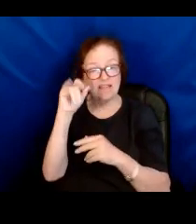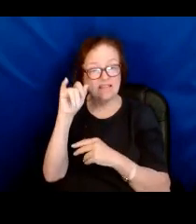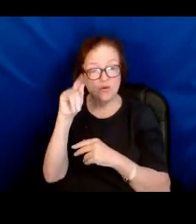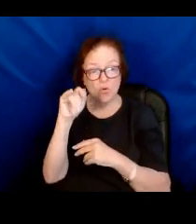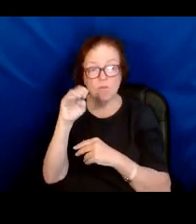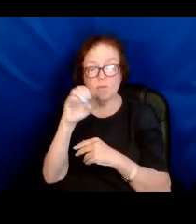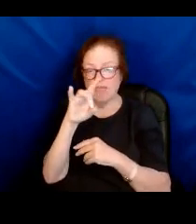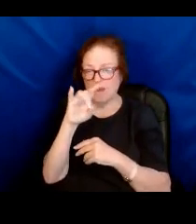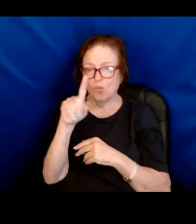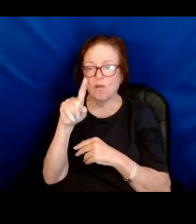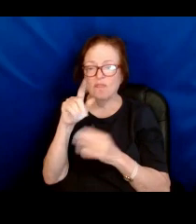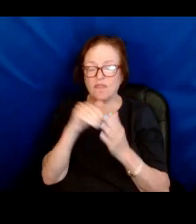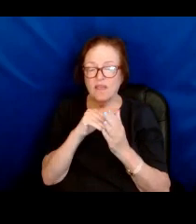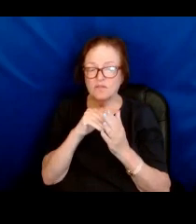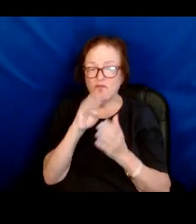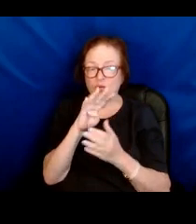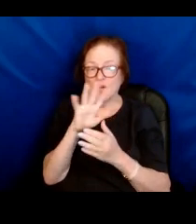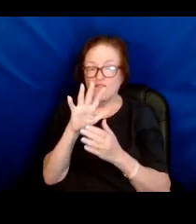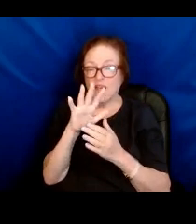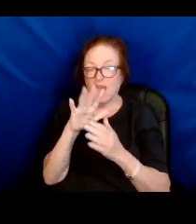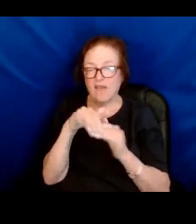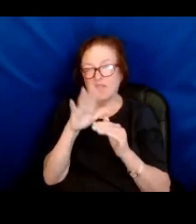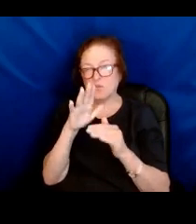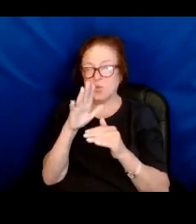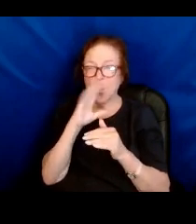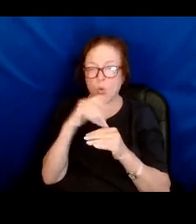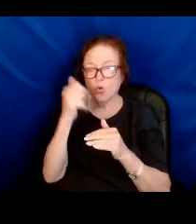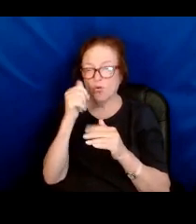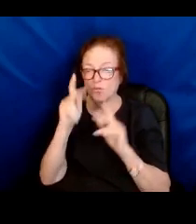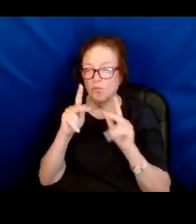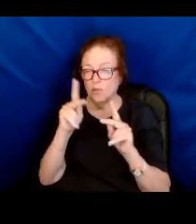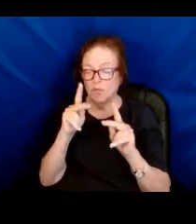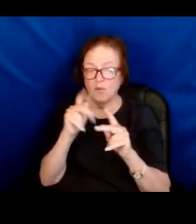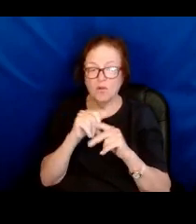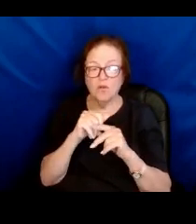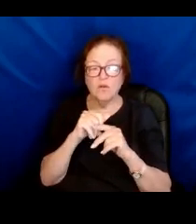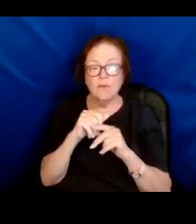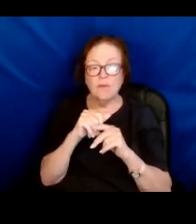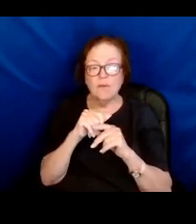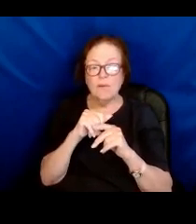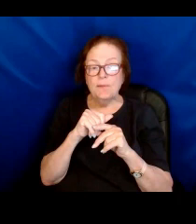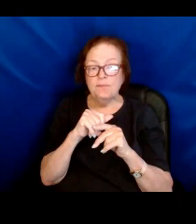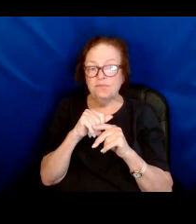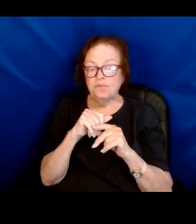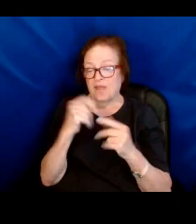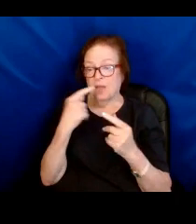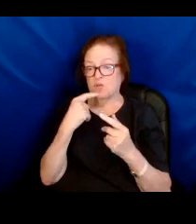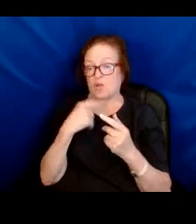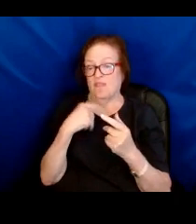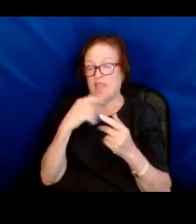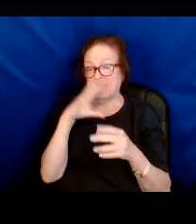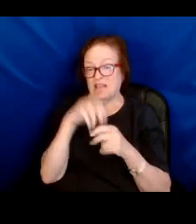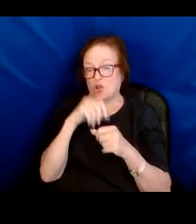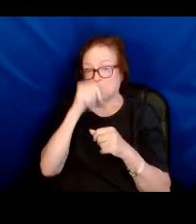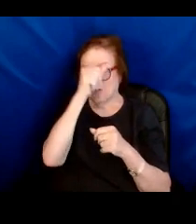people. 45,000 plus of them were older adults. That's a group that I'm told now includes Alzheimer's